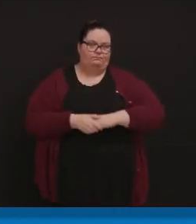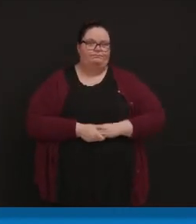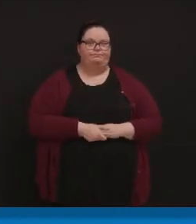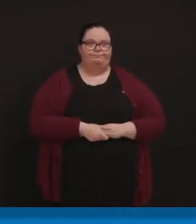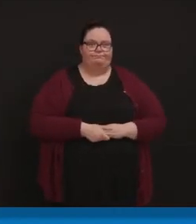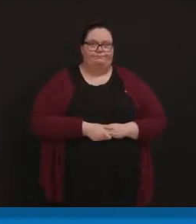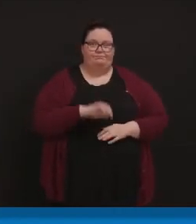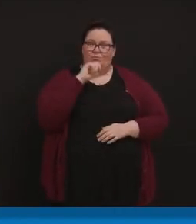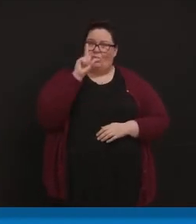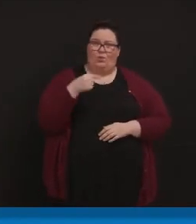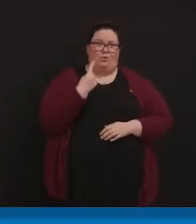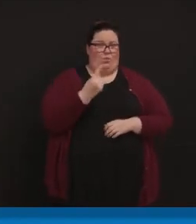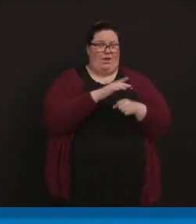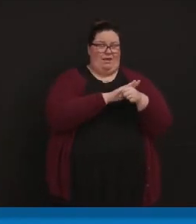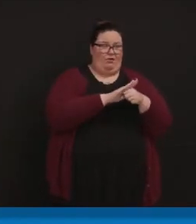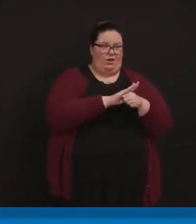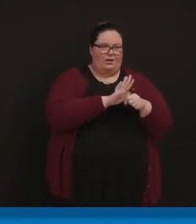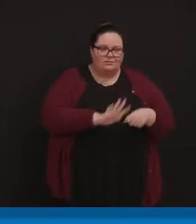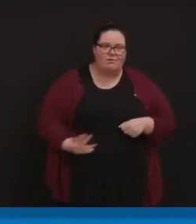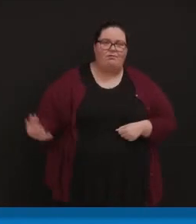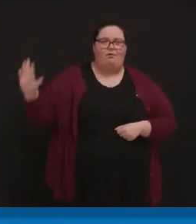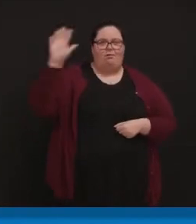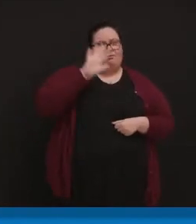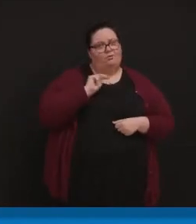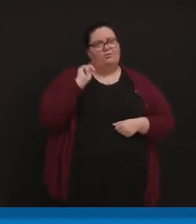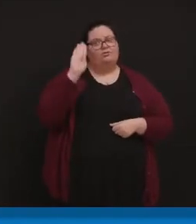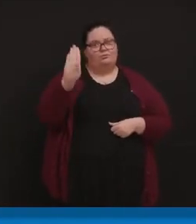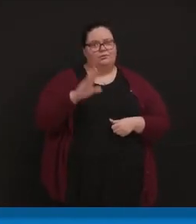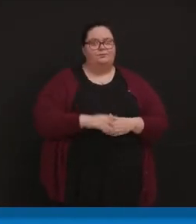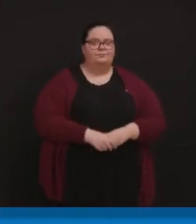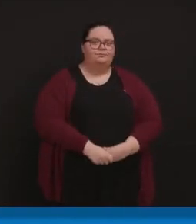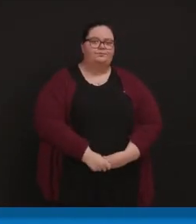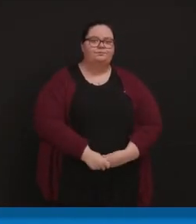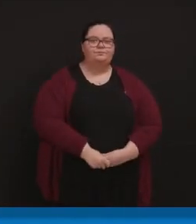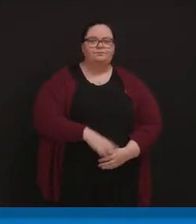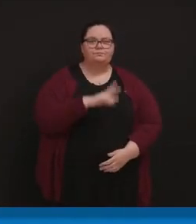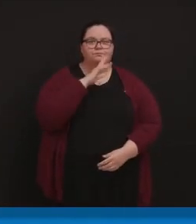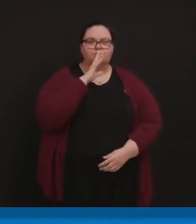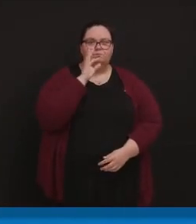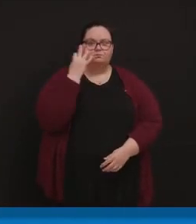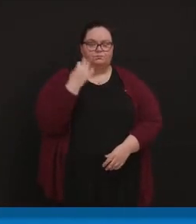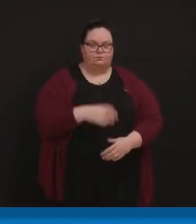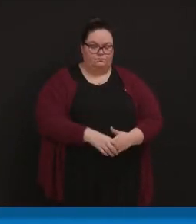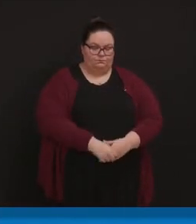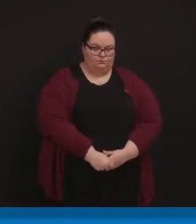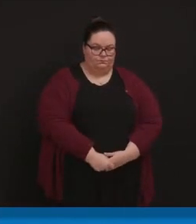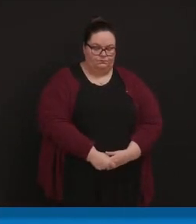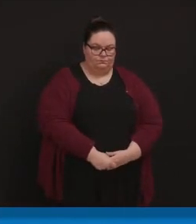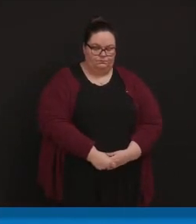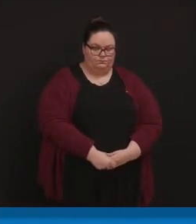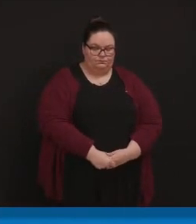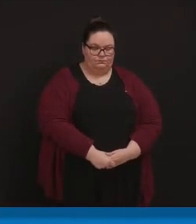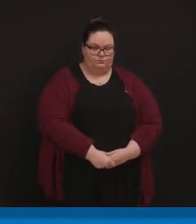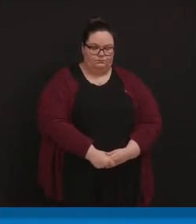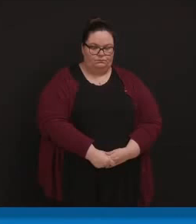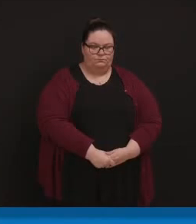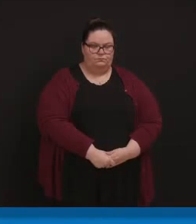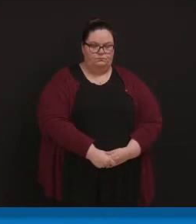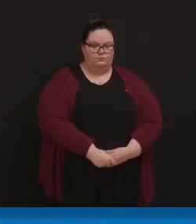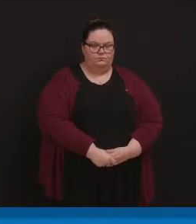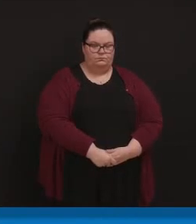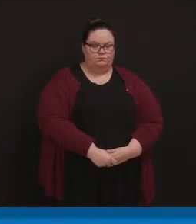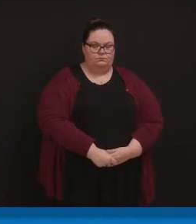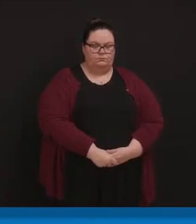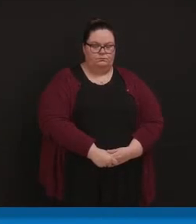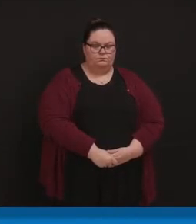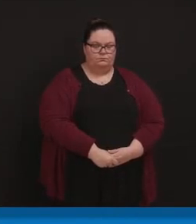corner of our province. Aujourd'hui, j'annonce qu'il y a 21. There are 21 new confirmed cases